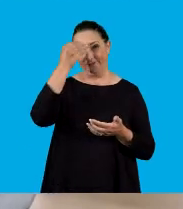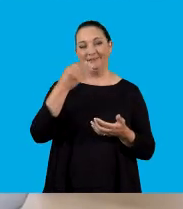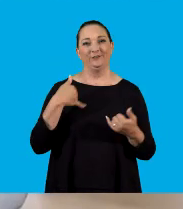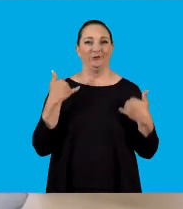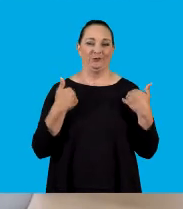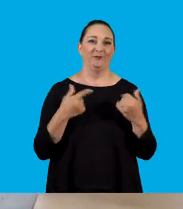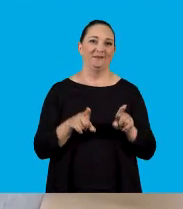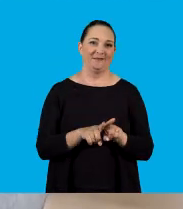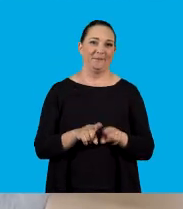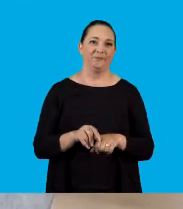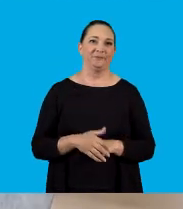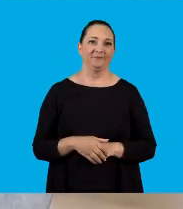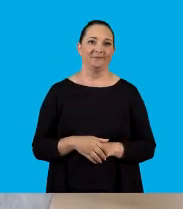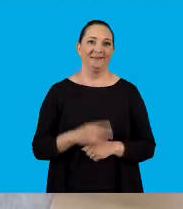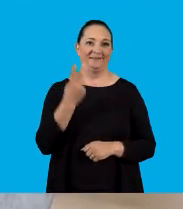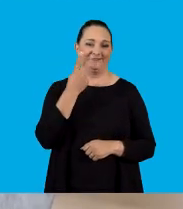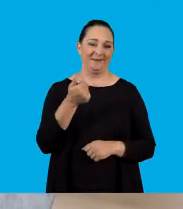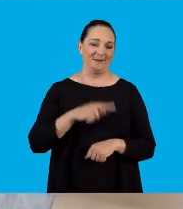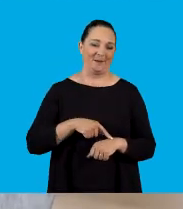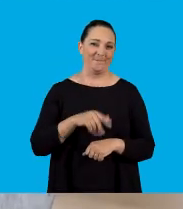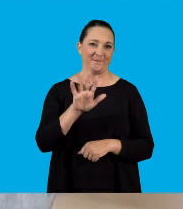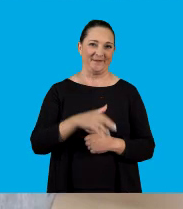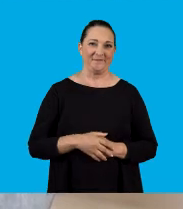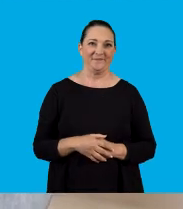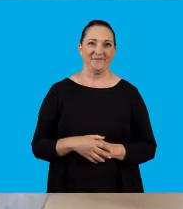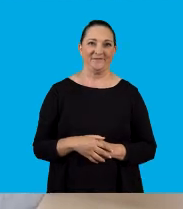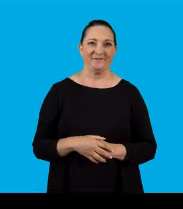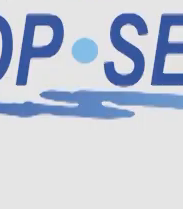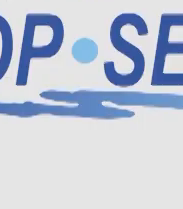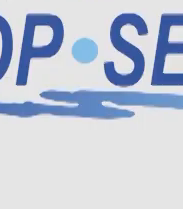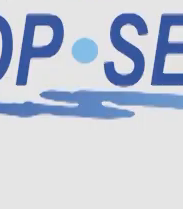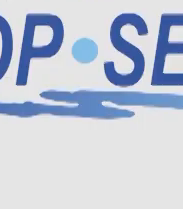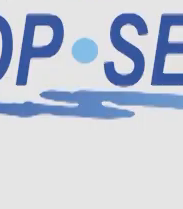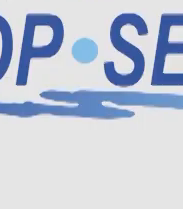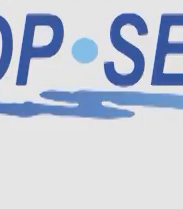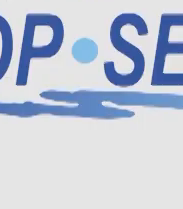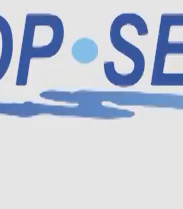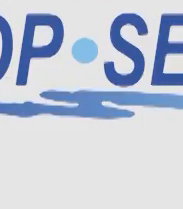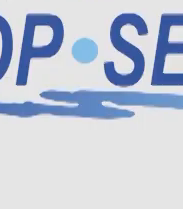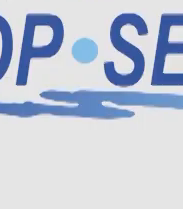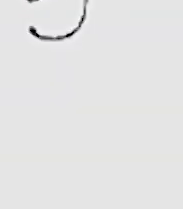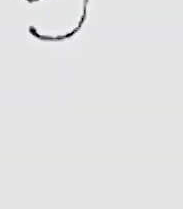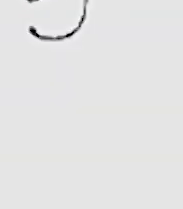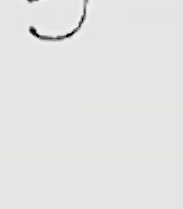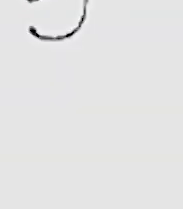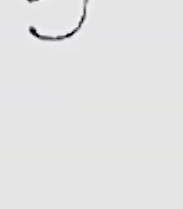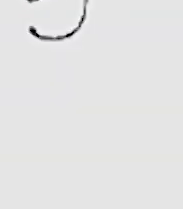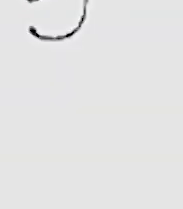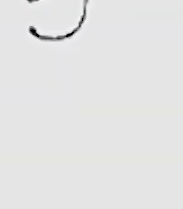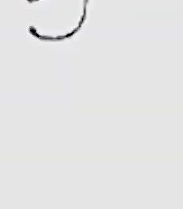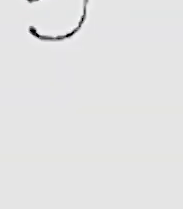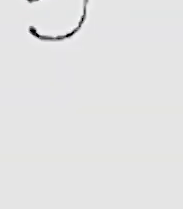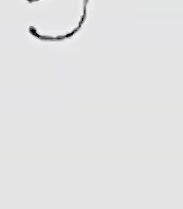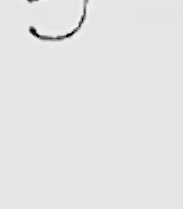Ms. Mabue, I will see you next time. Goodbye.